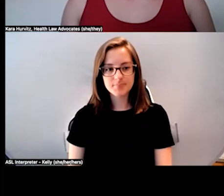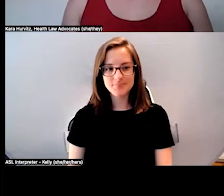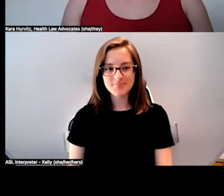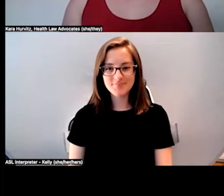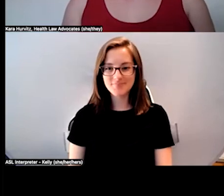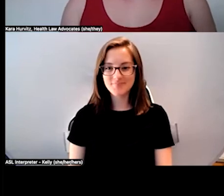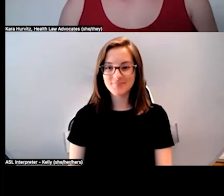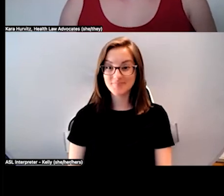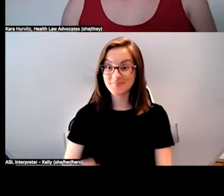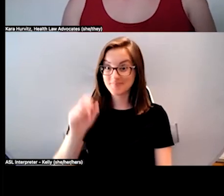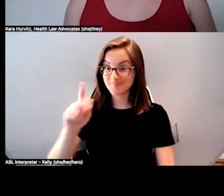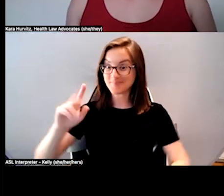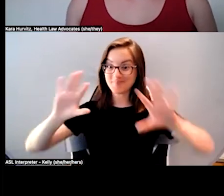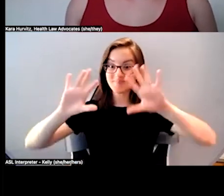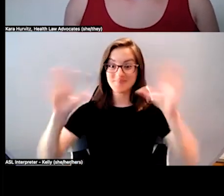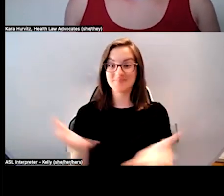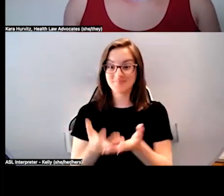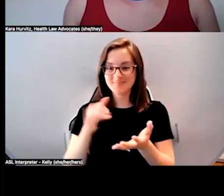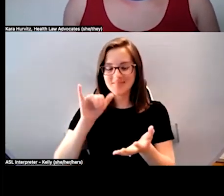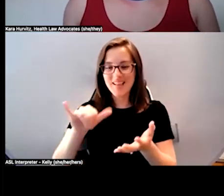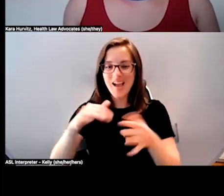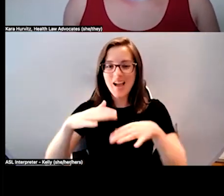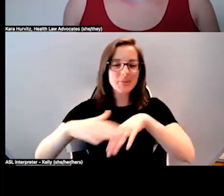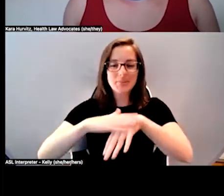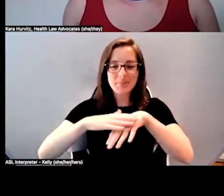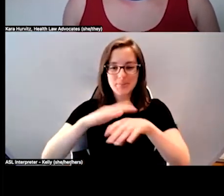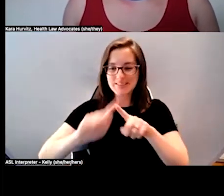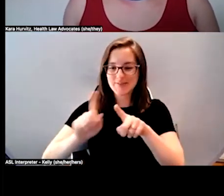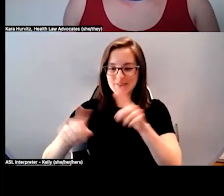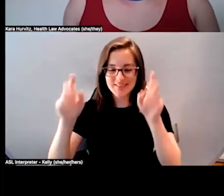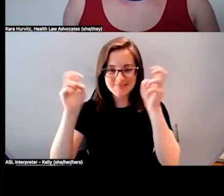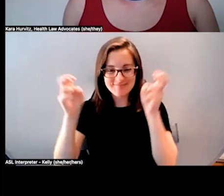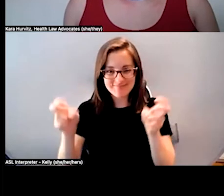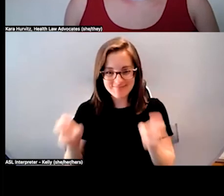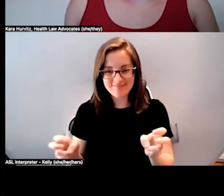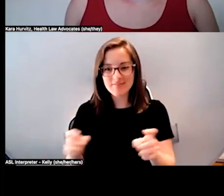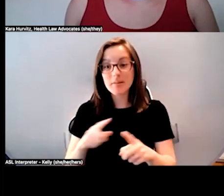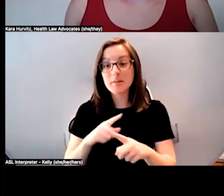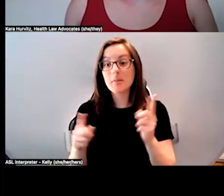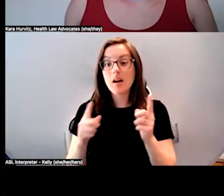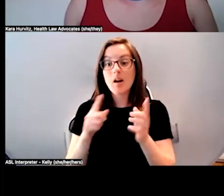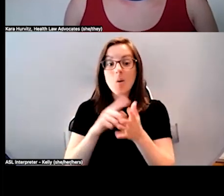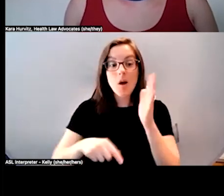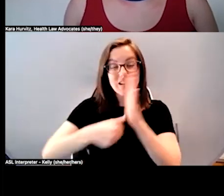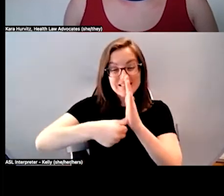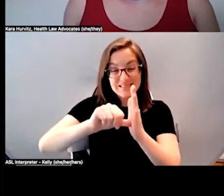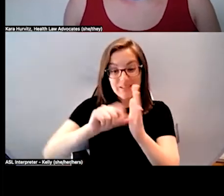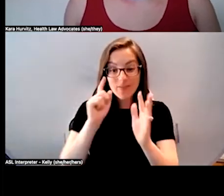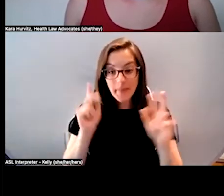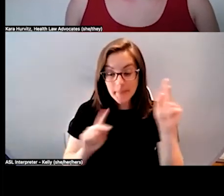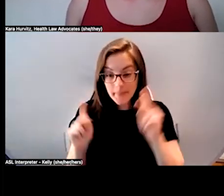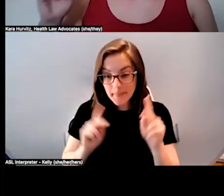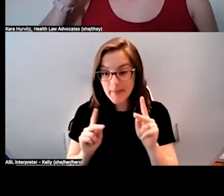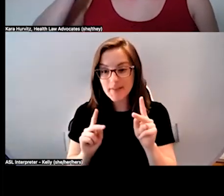Okay, so that's a sort of broad overview of a lot of different things. But the big takeaways that I want to make sure folks are aware